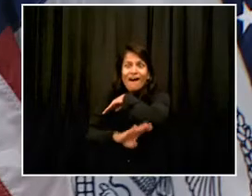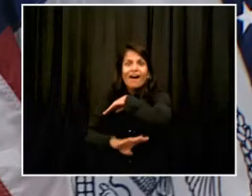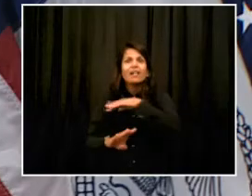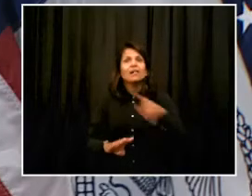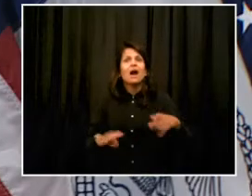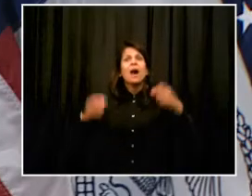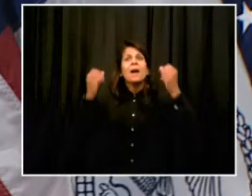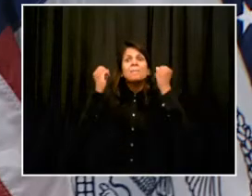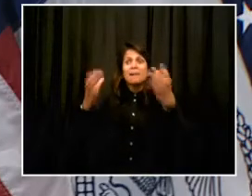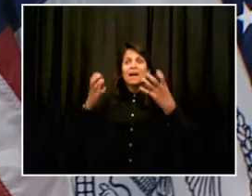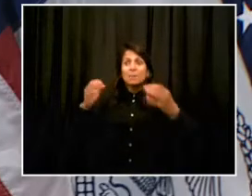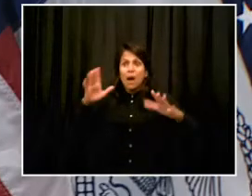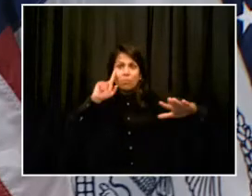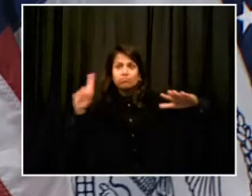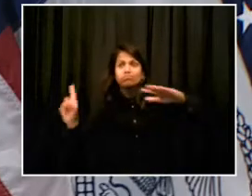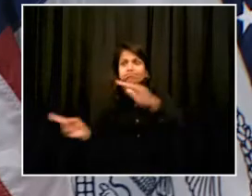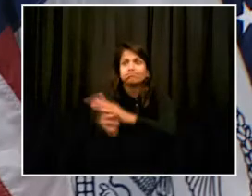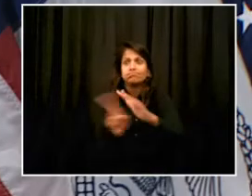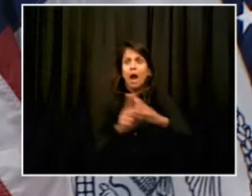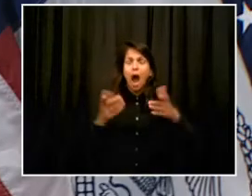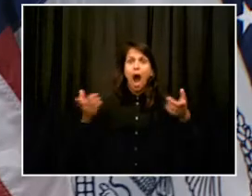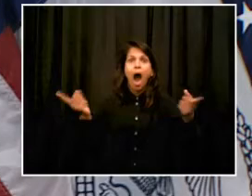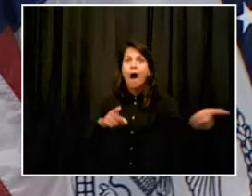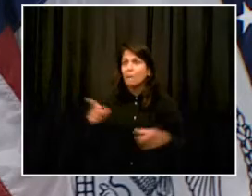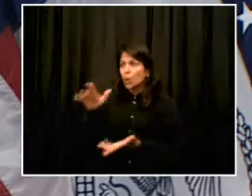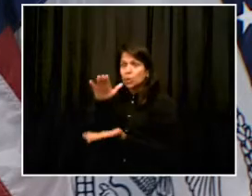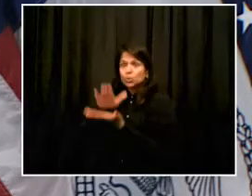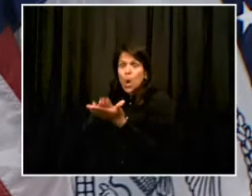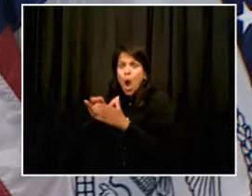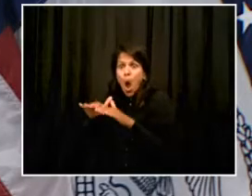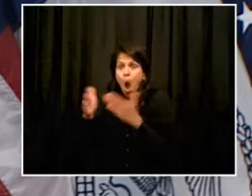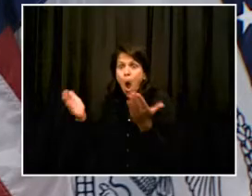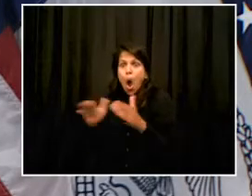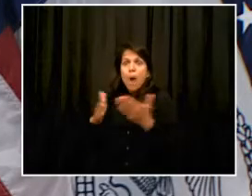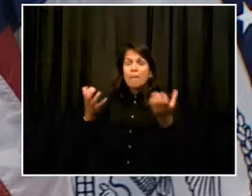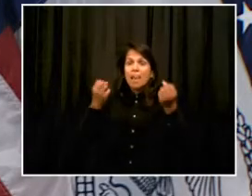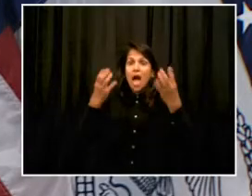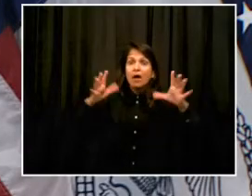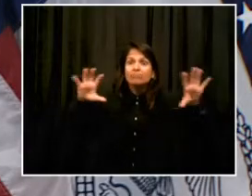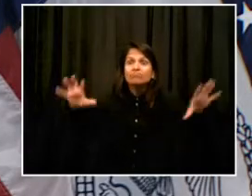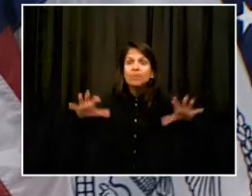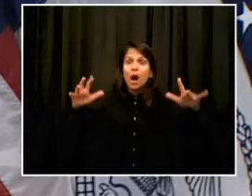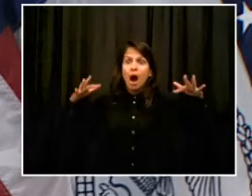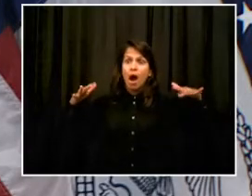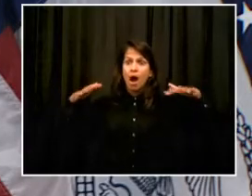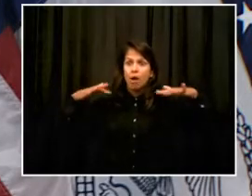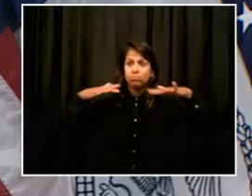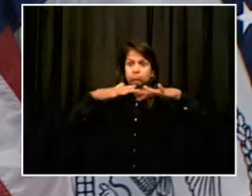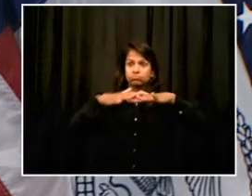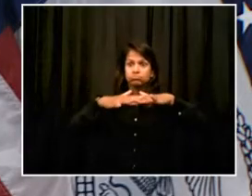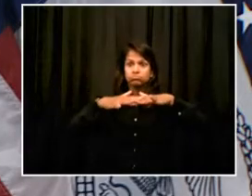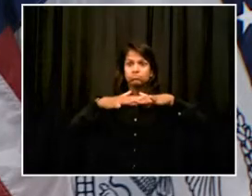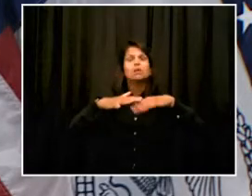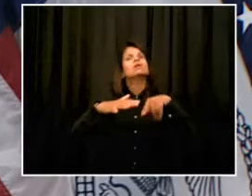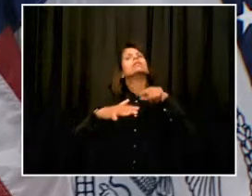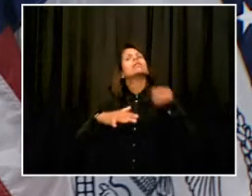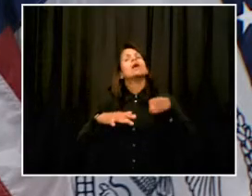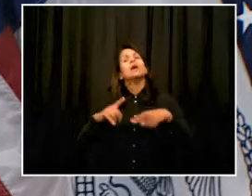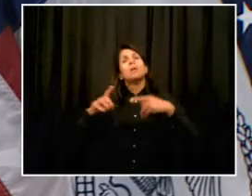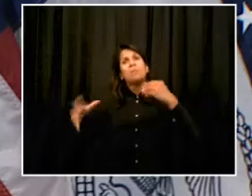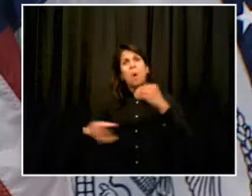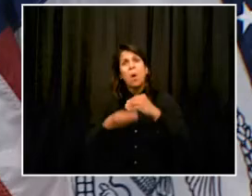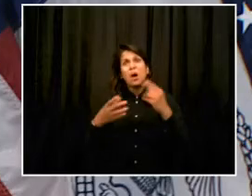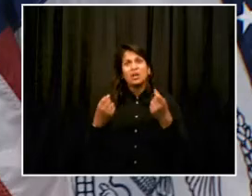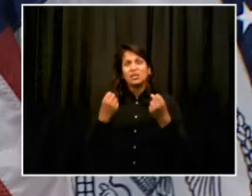assurance. I don't think we're talking about next few weeks by any stretch. I think it's a post-Labor Day reality from